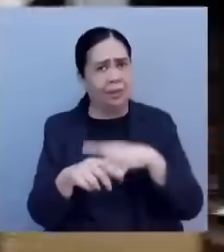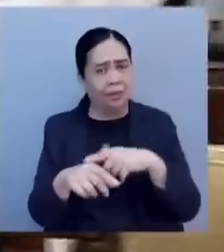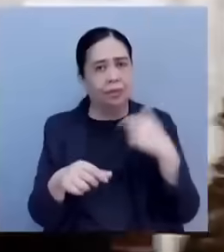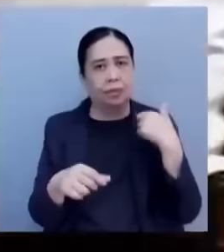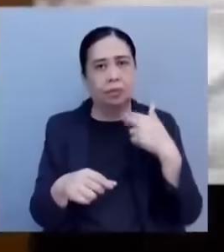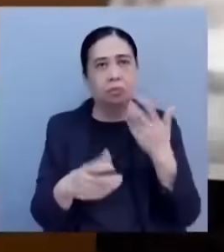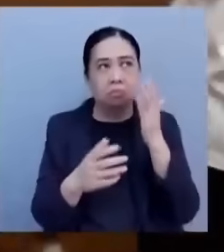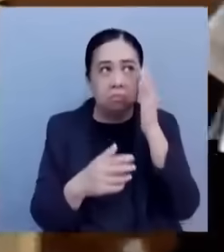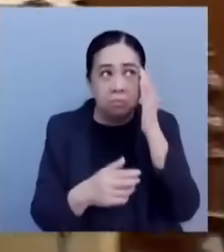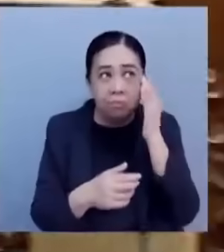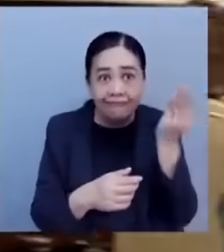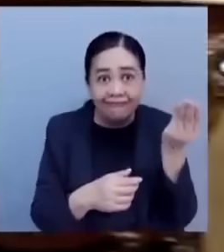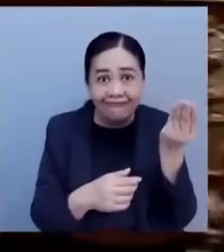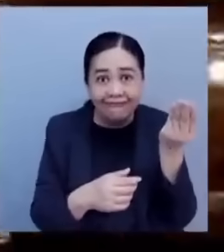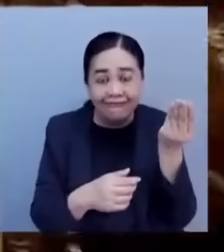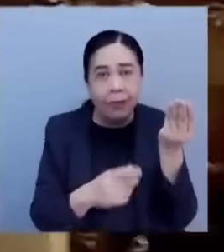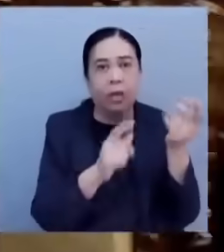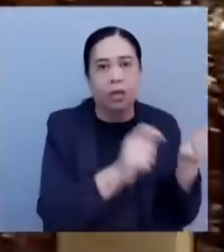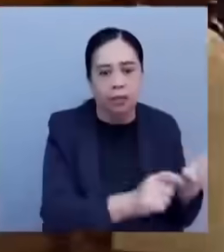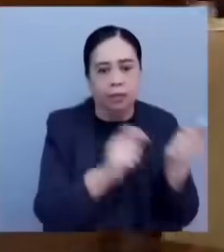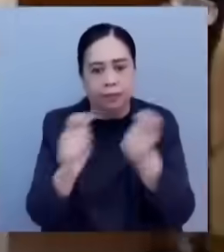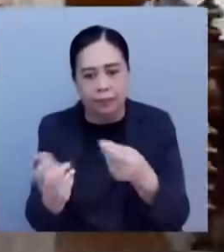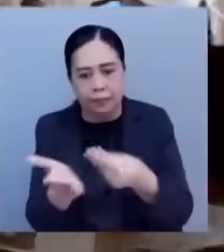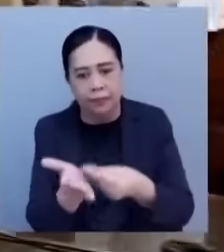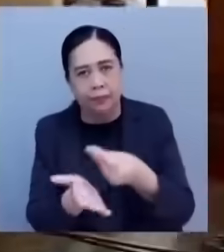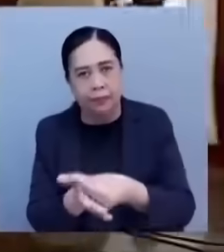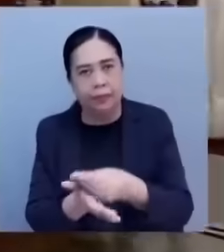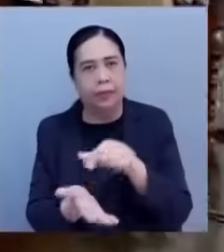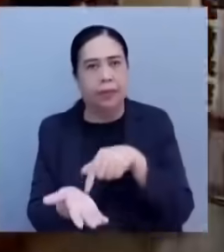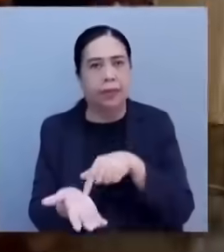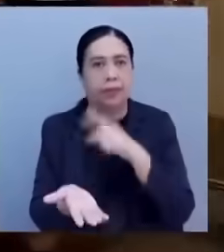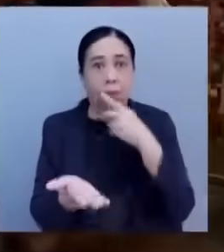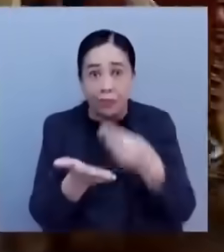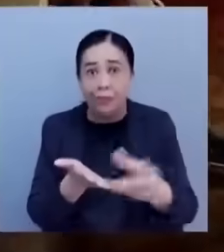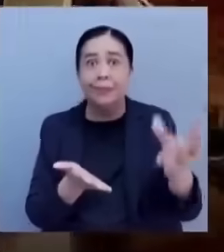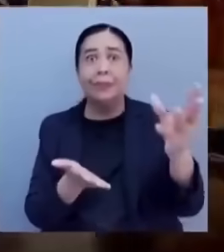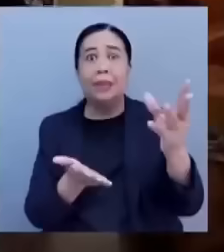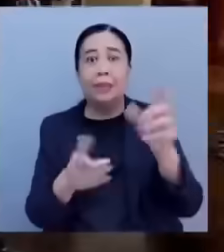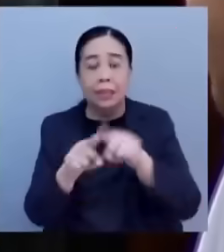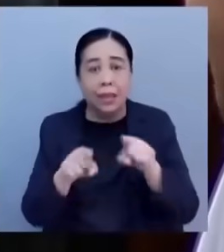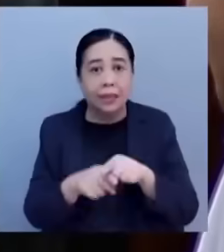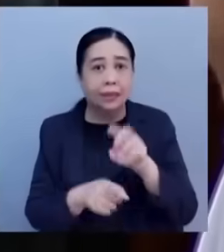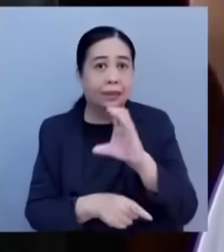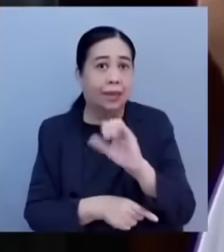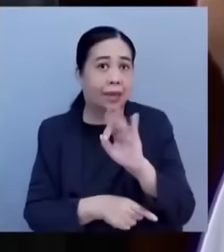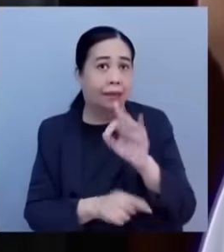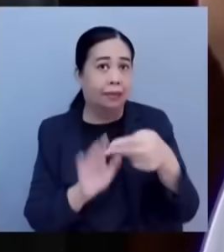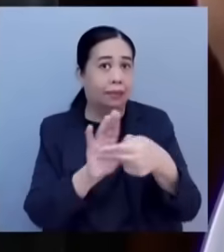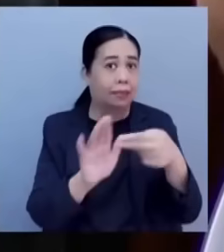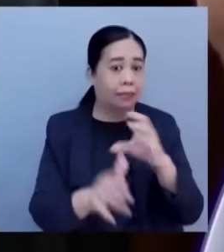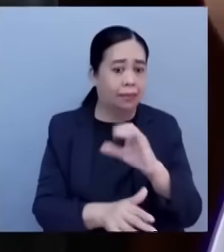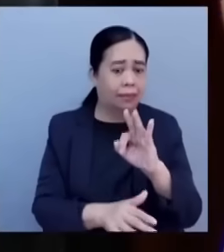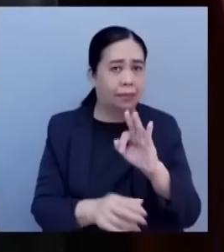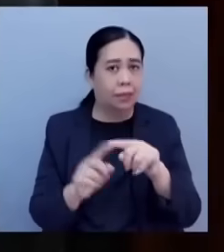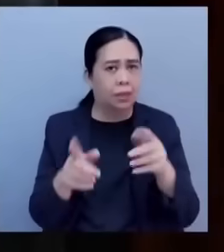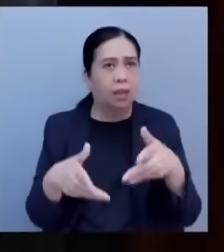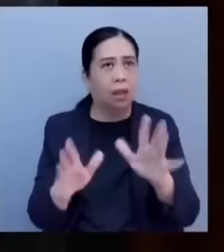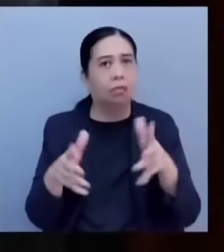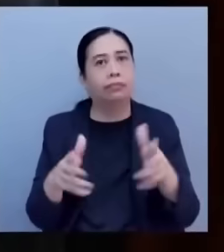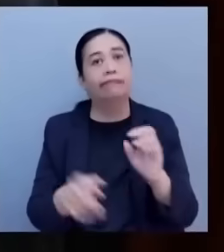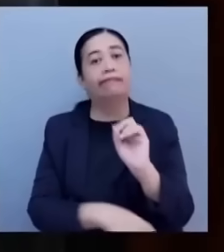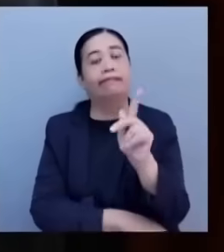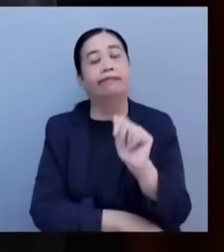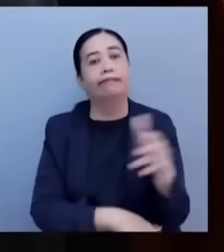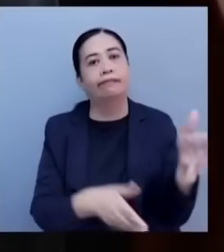made and there was a transfer made. And that money was actually spent as confidential funds. And, you know, if we allow that, if we allow